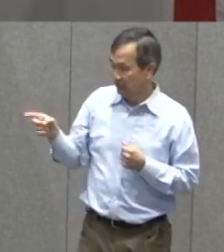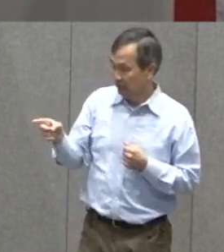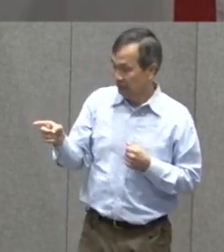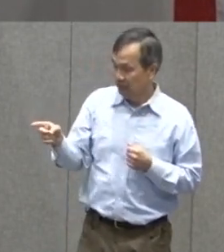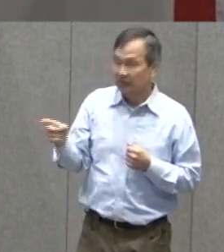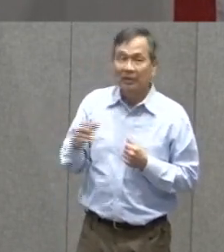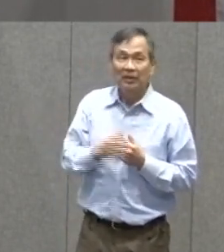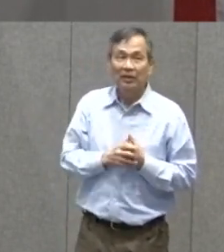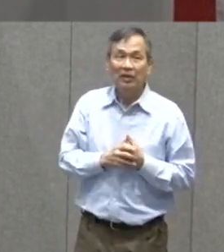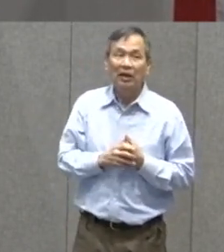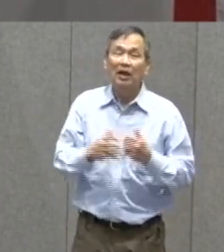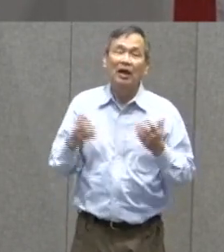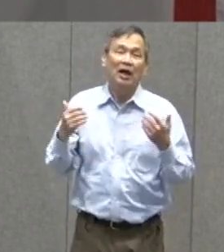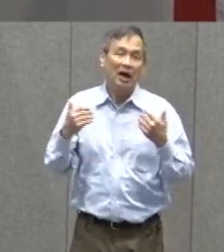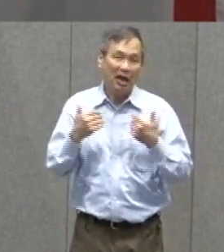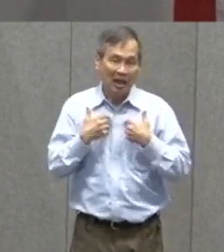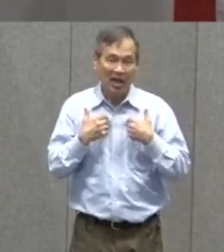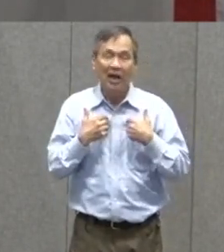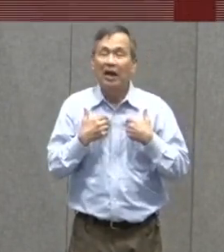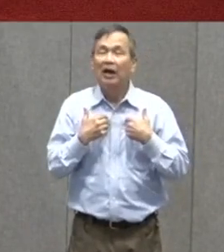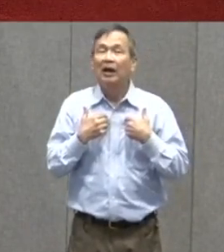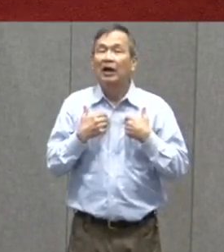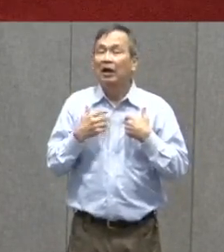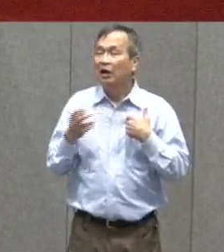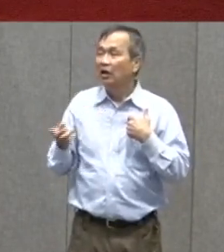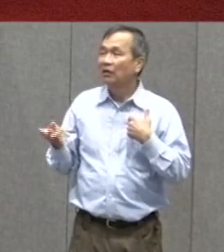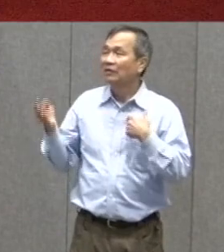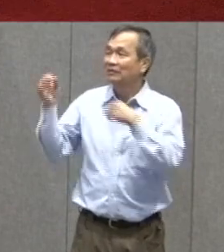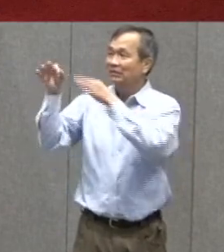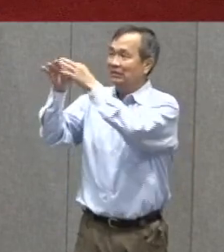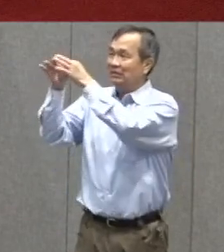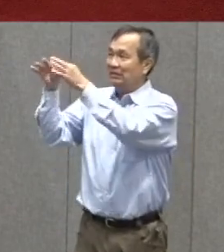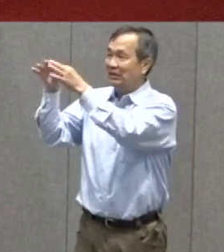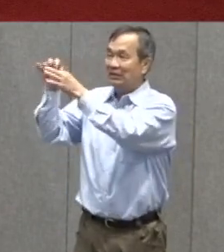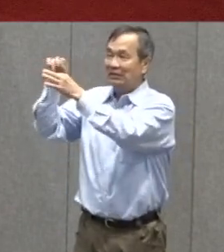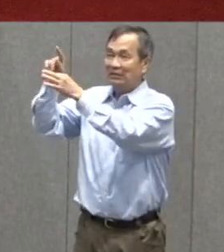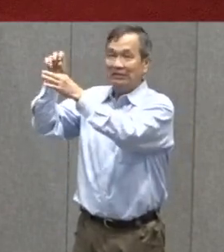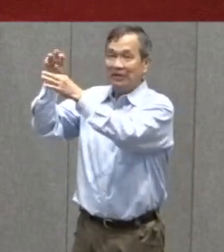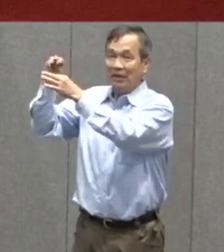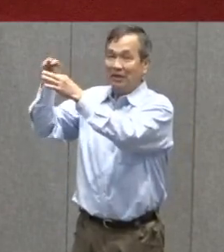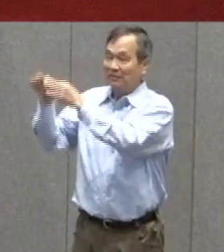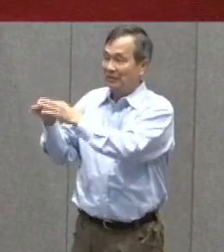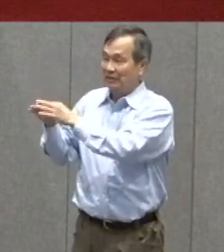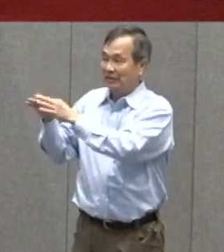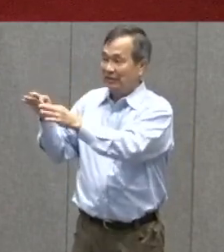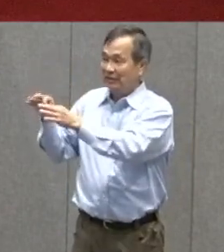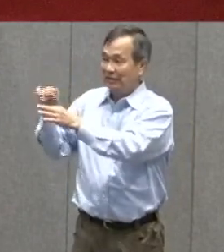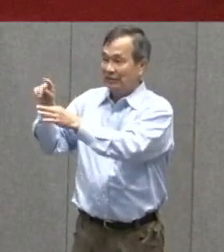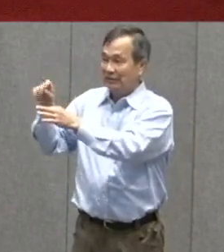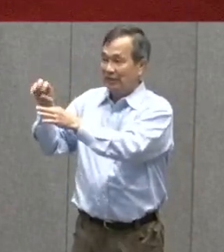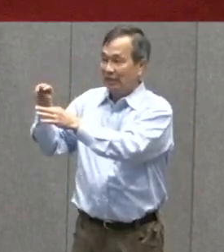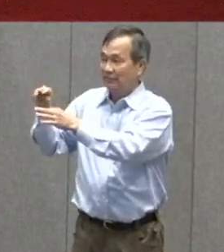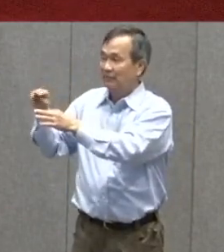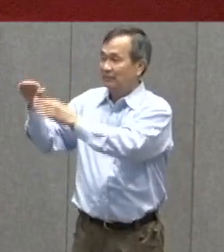we have 2 sentence stems that I used. I used 2 sentence stems that are very key that I shared with